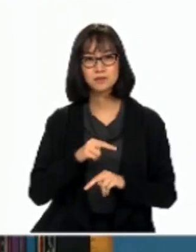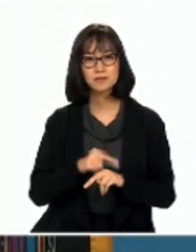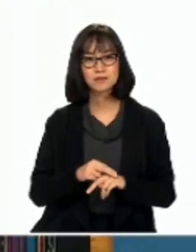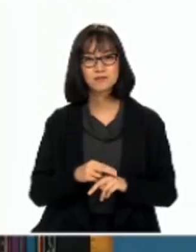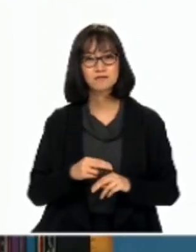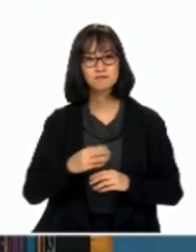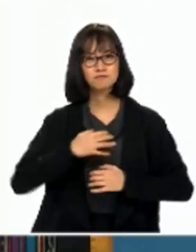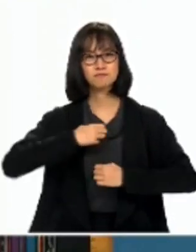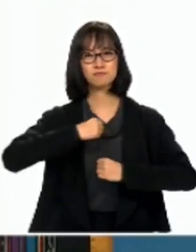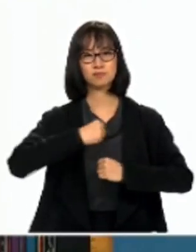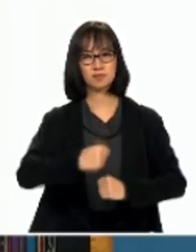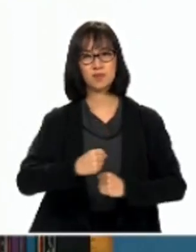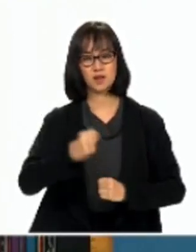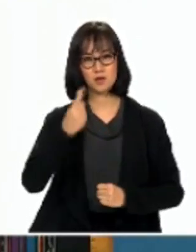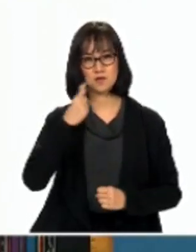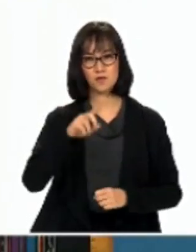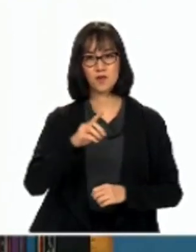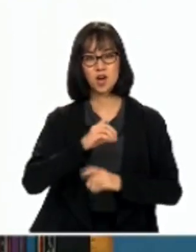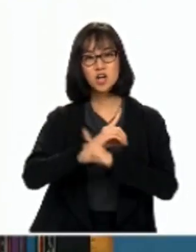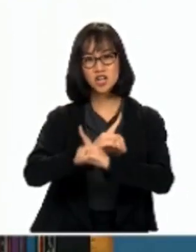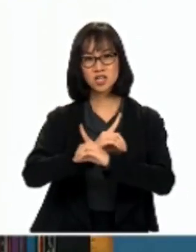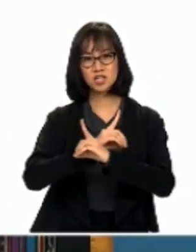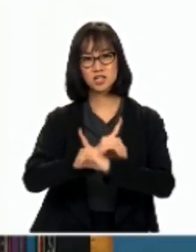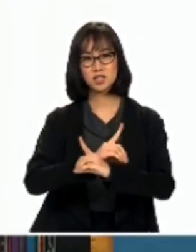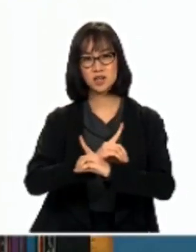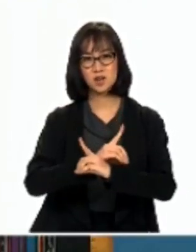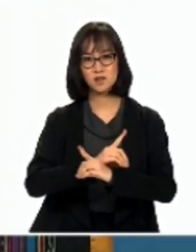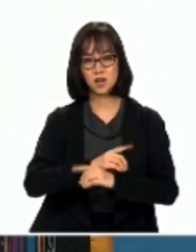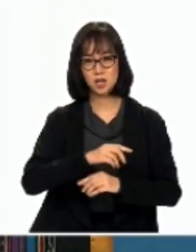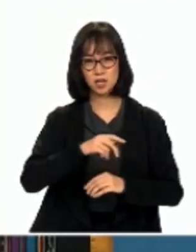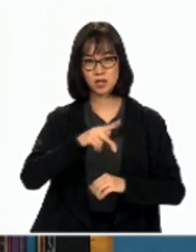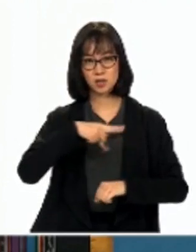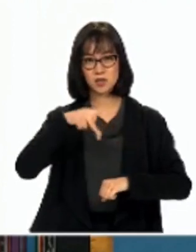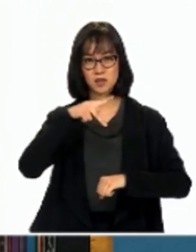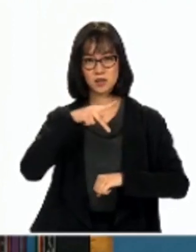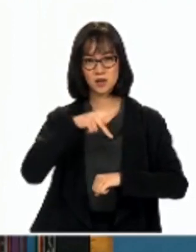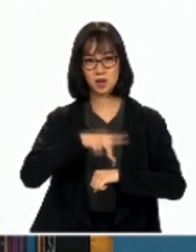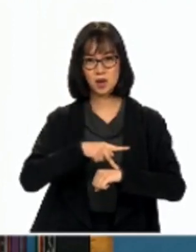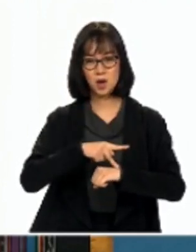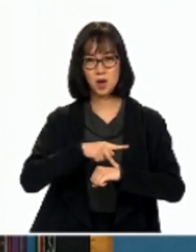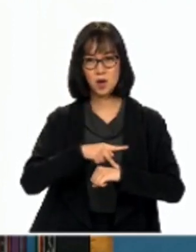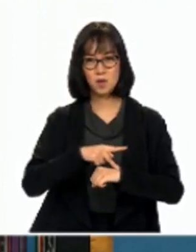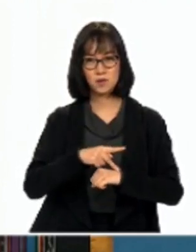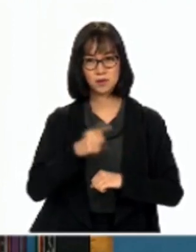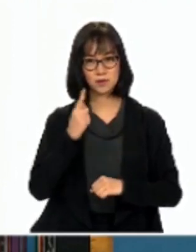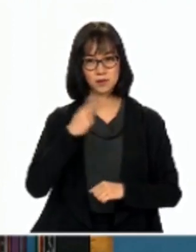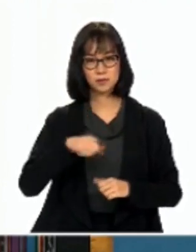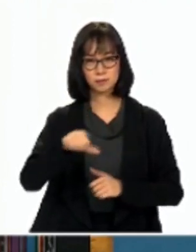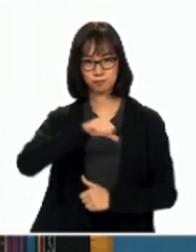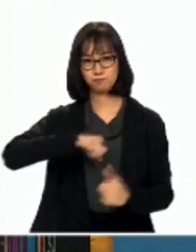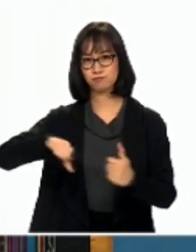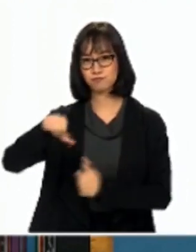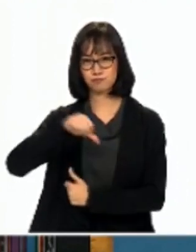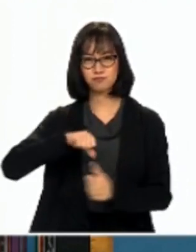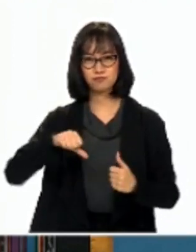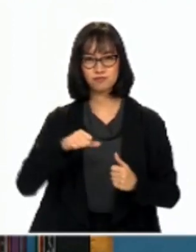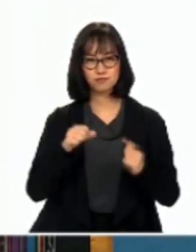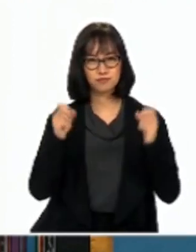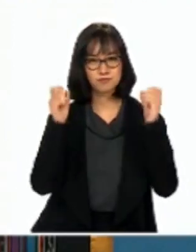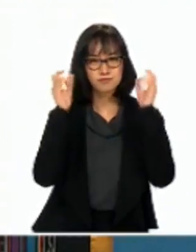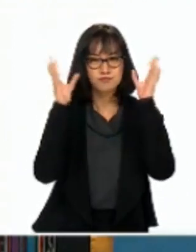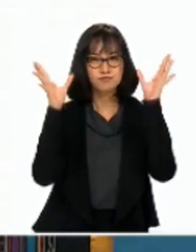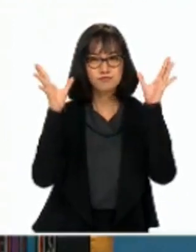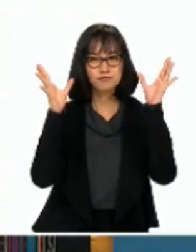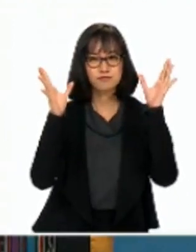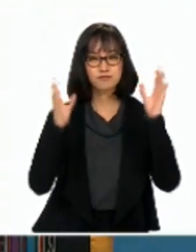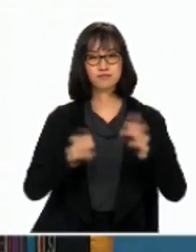the country from external and internal security threats. Defense Secretary Lorenzana, together with the